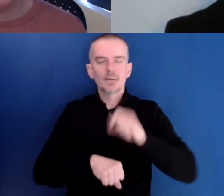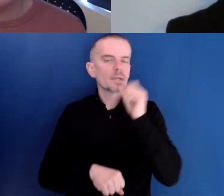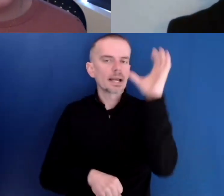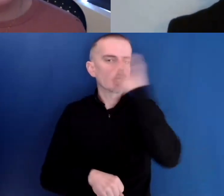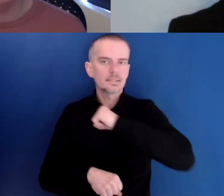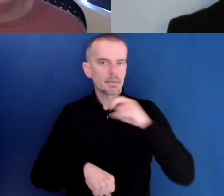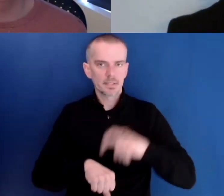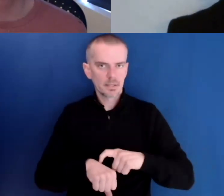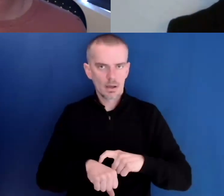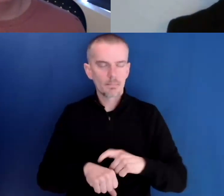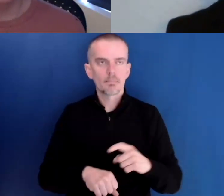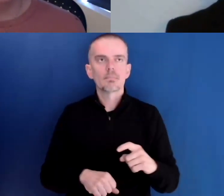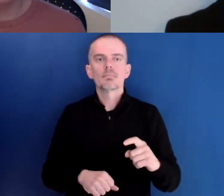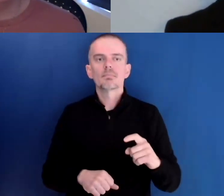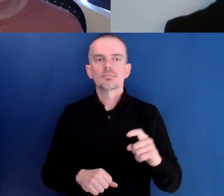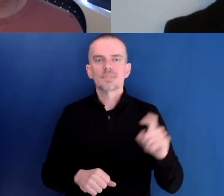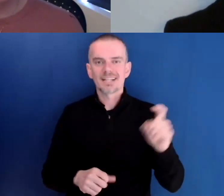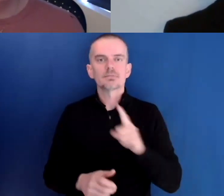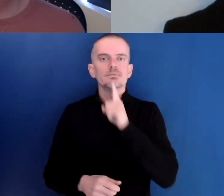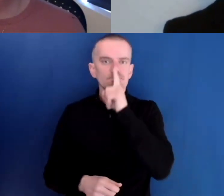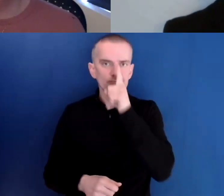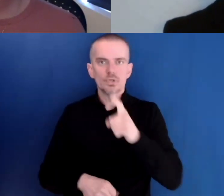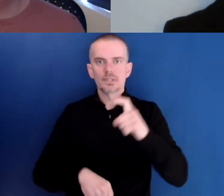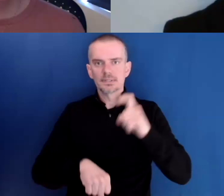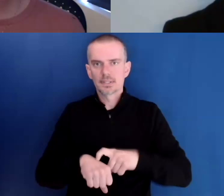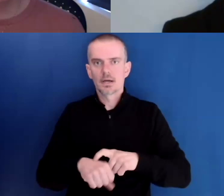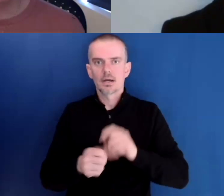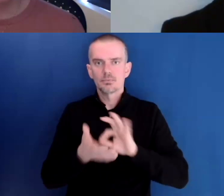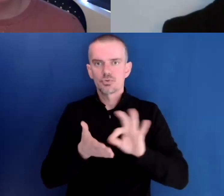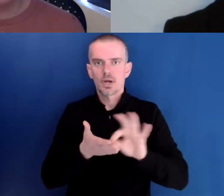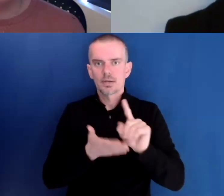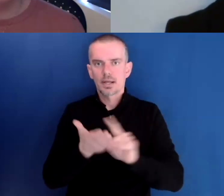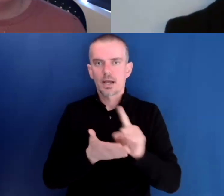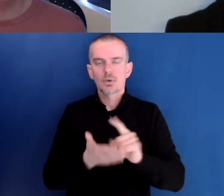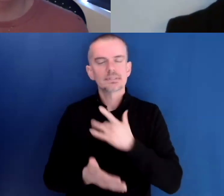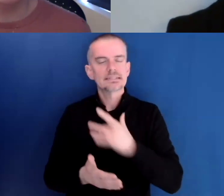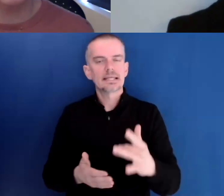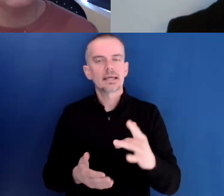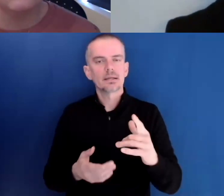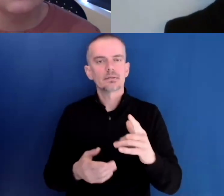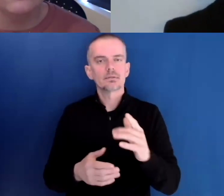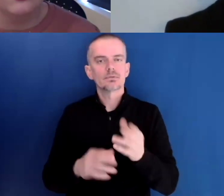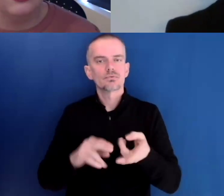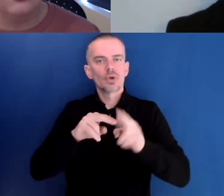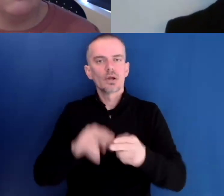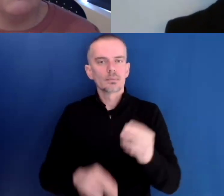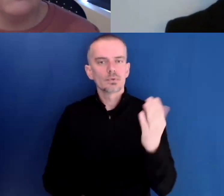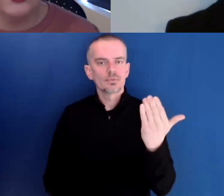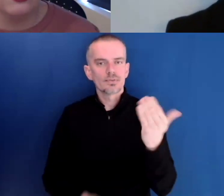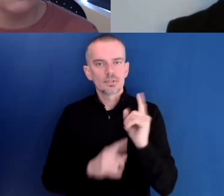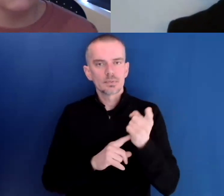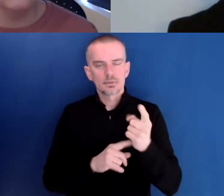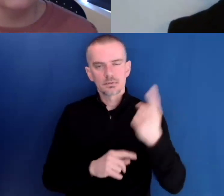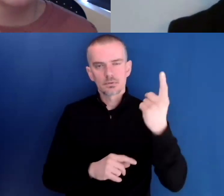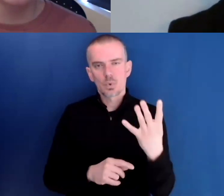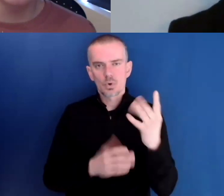estimated time. So it has to be, real time tracked hours, usually to the quarter of an hour is sufficient.